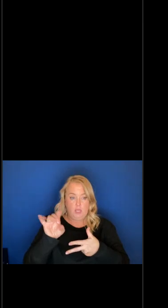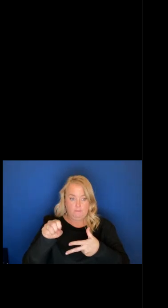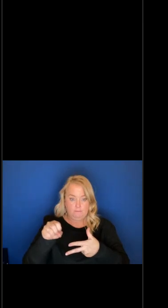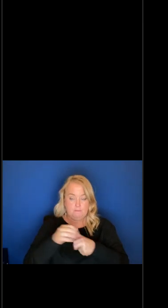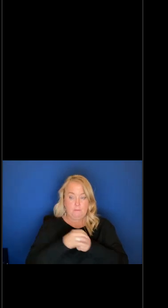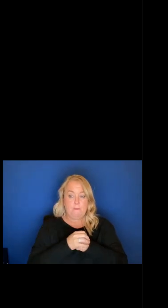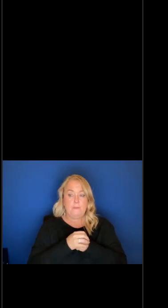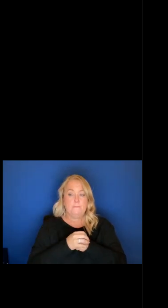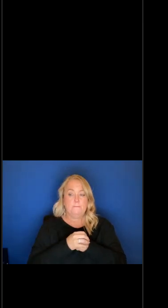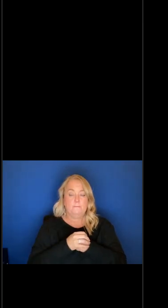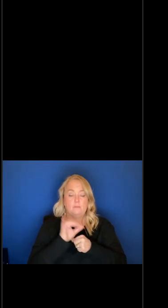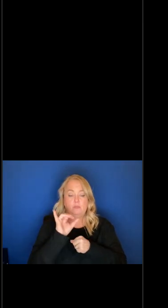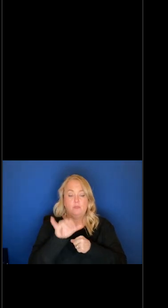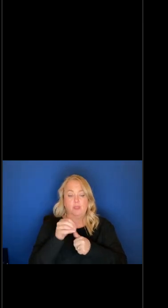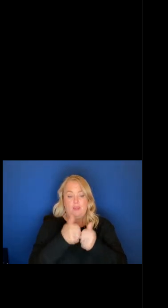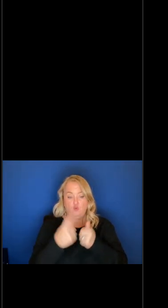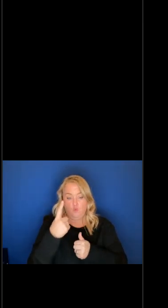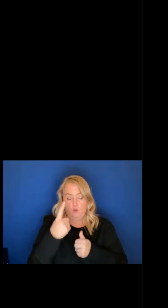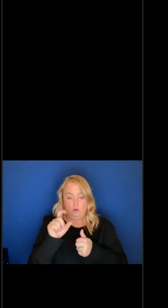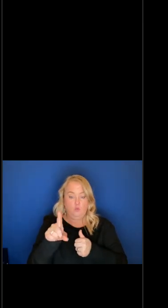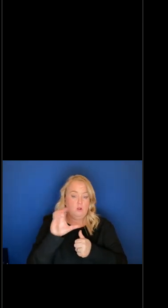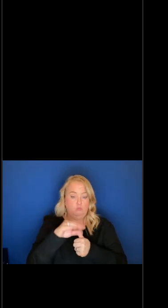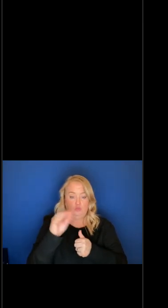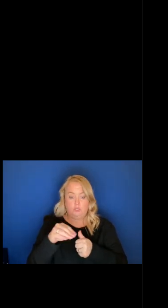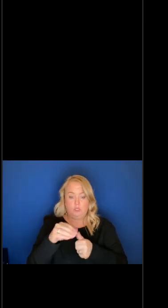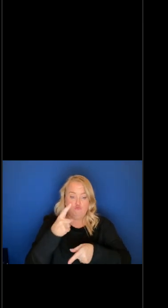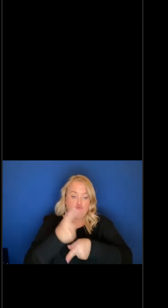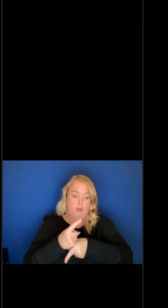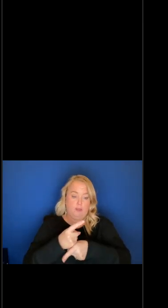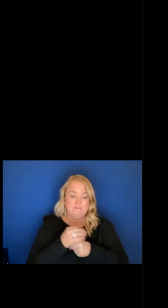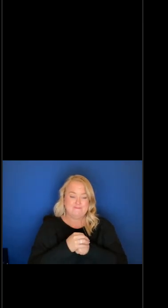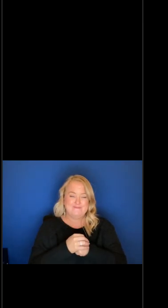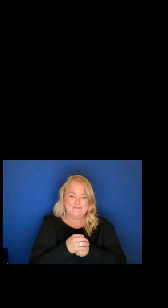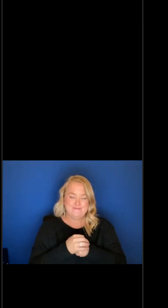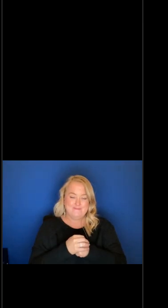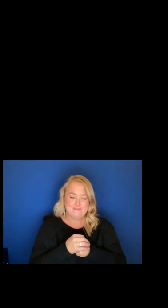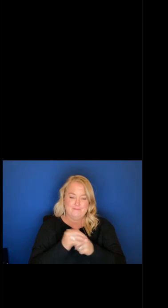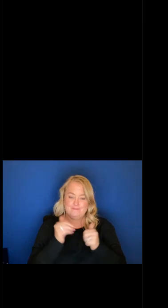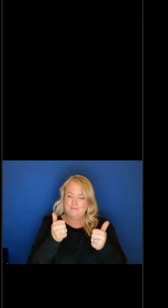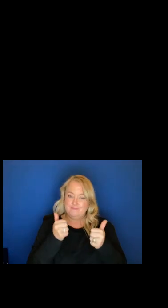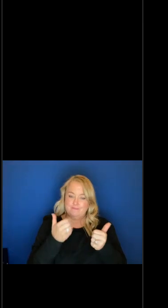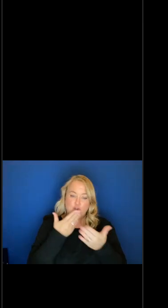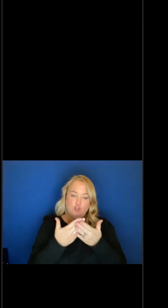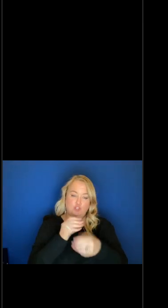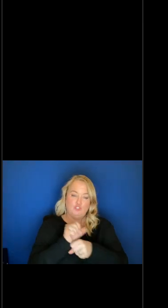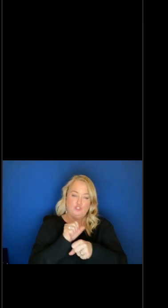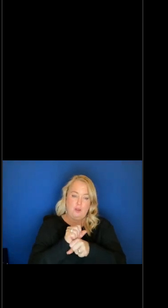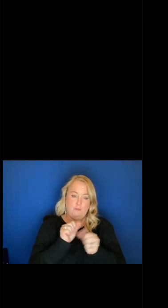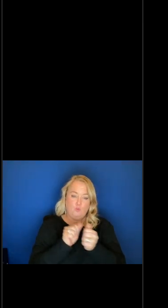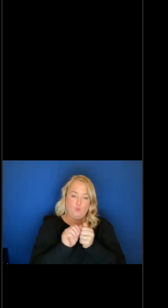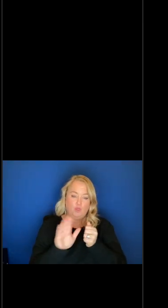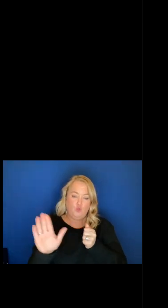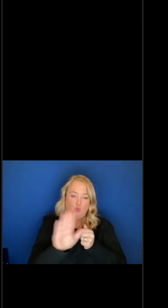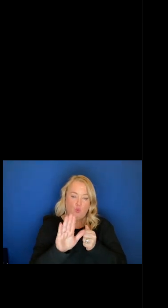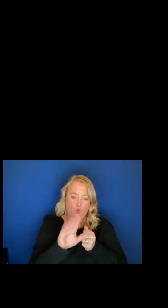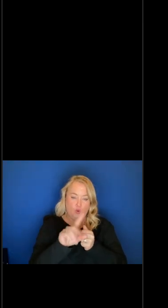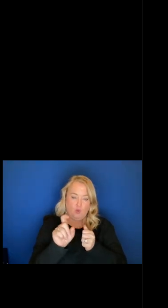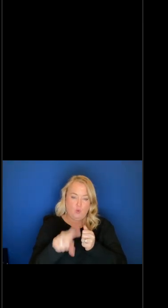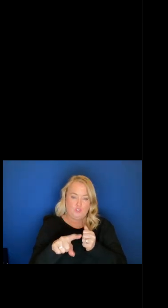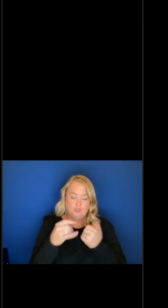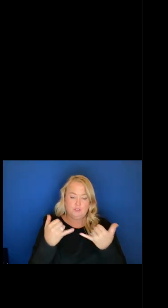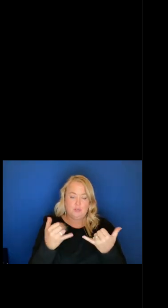inches. And everyone, so 100% of people got that one right. So really good, great job on the knowledge checks. And with that, I'm